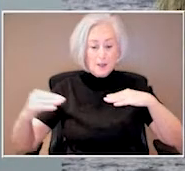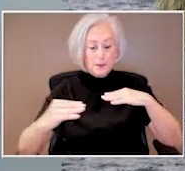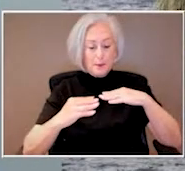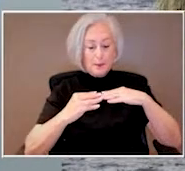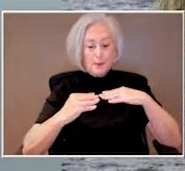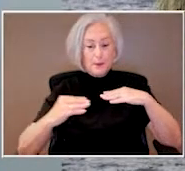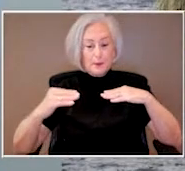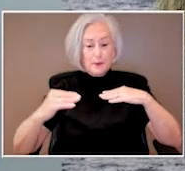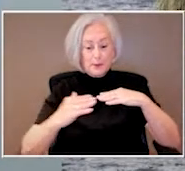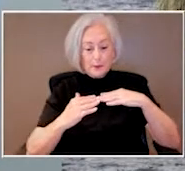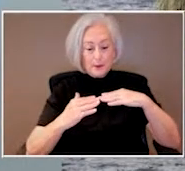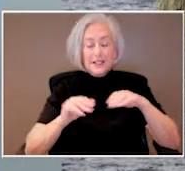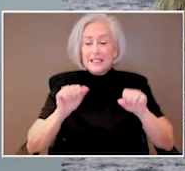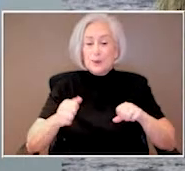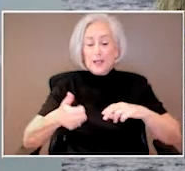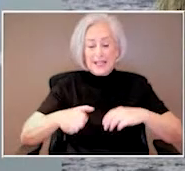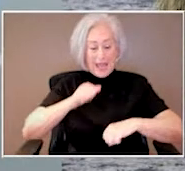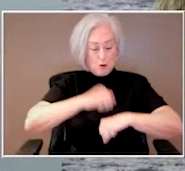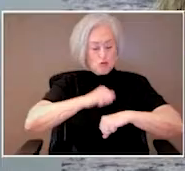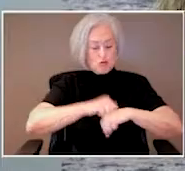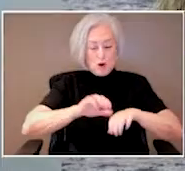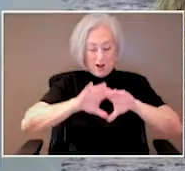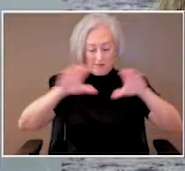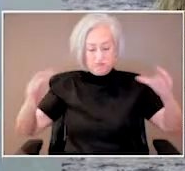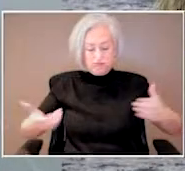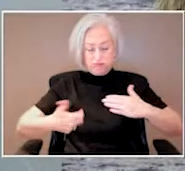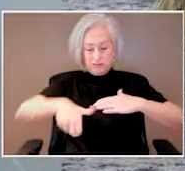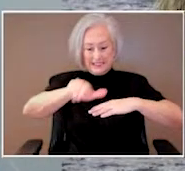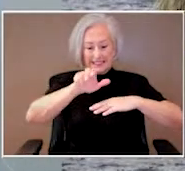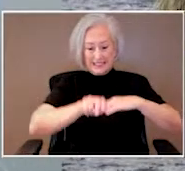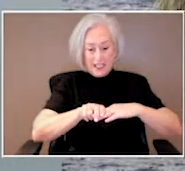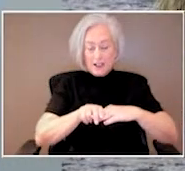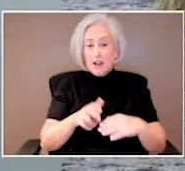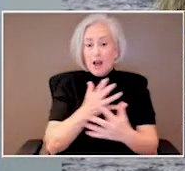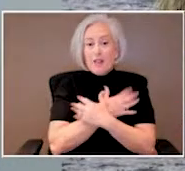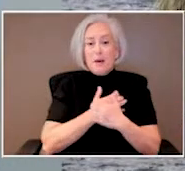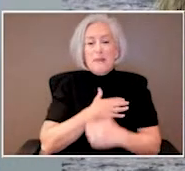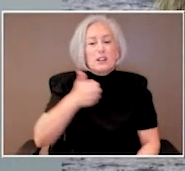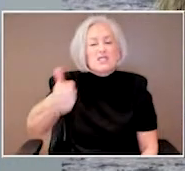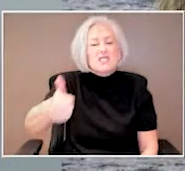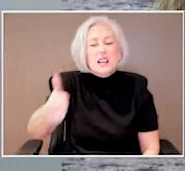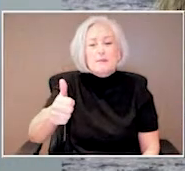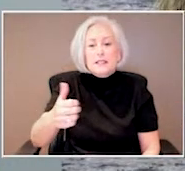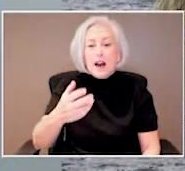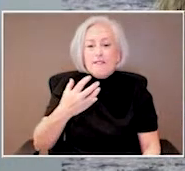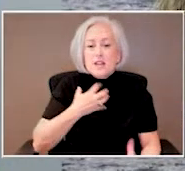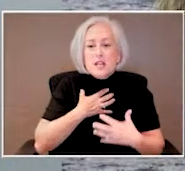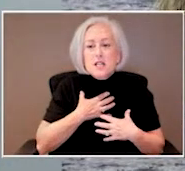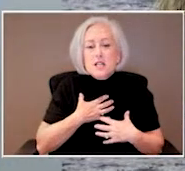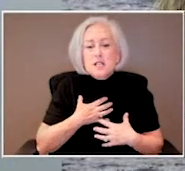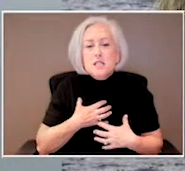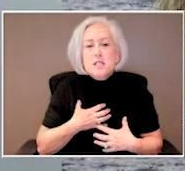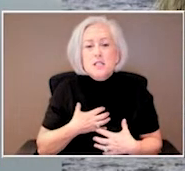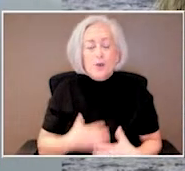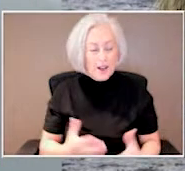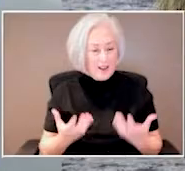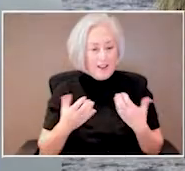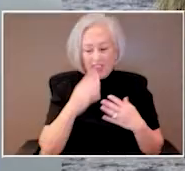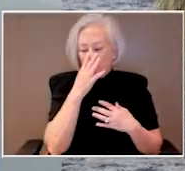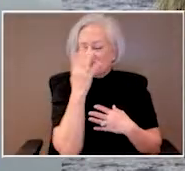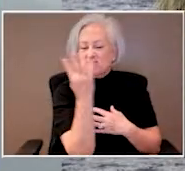we're there, and the bears are hungry, so they really don't care about us as